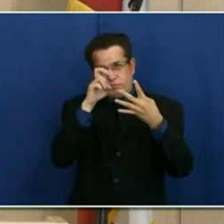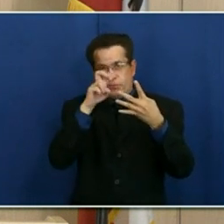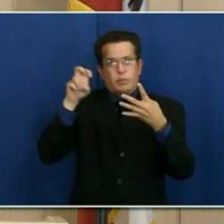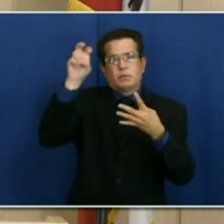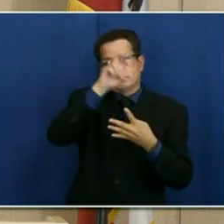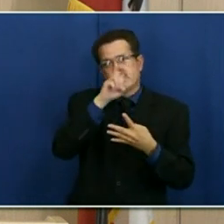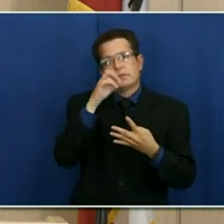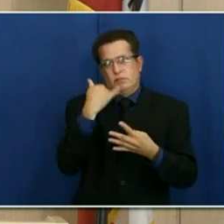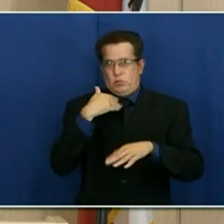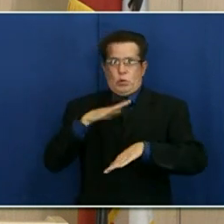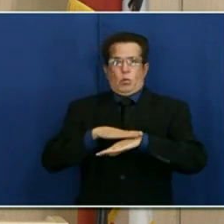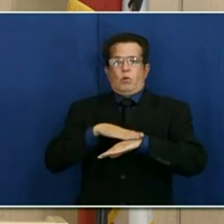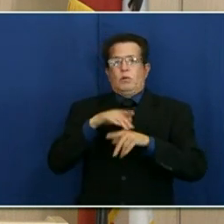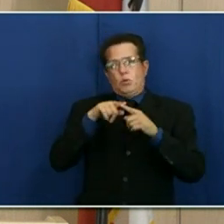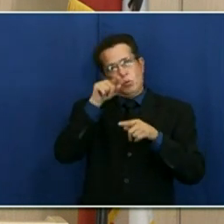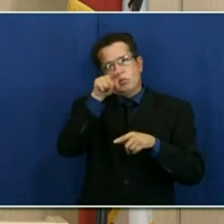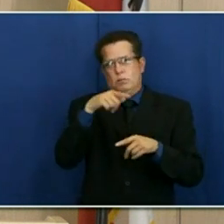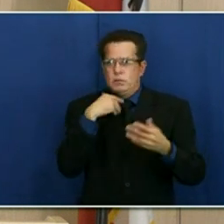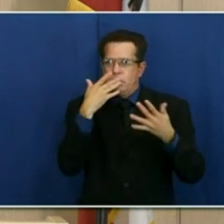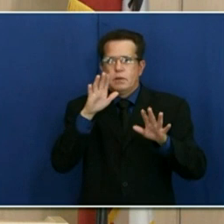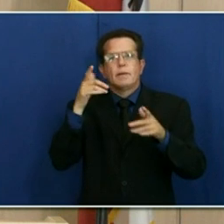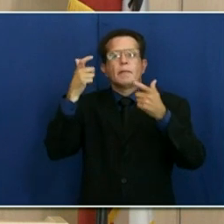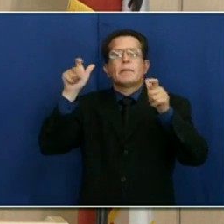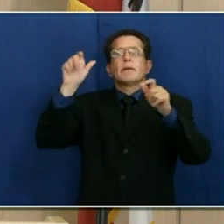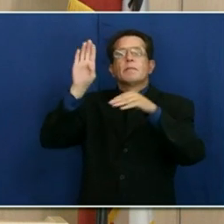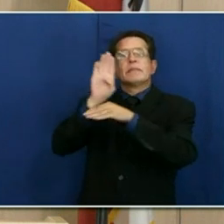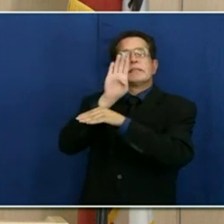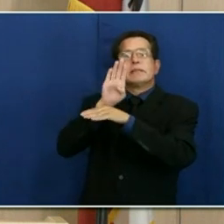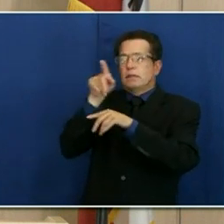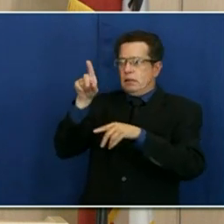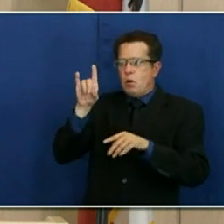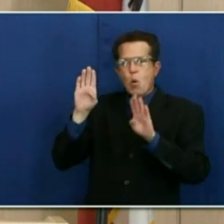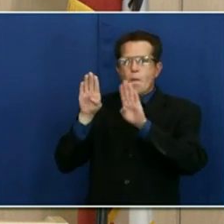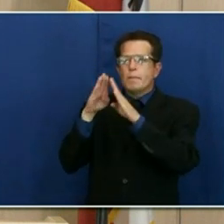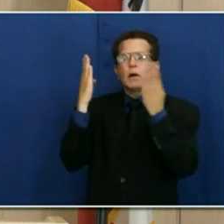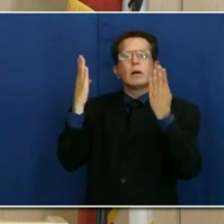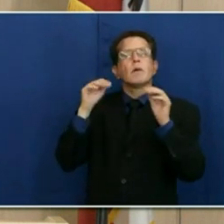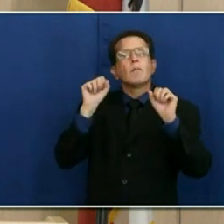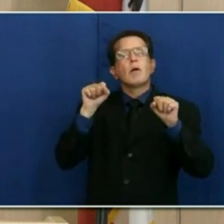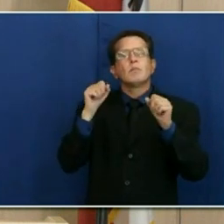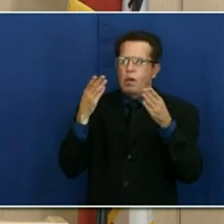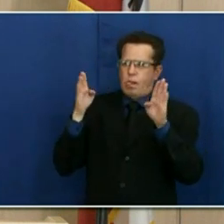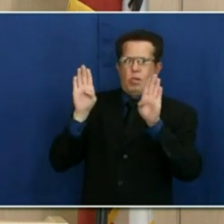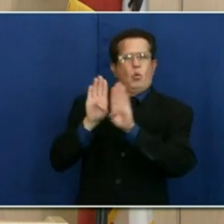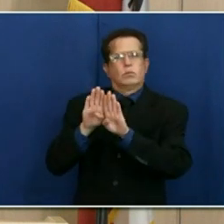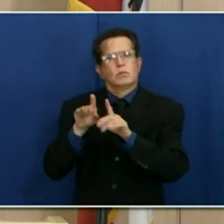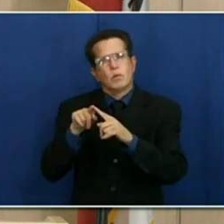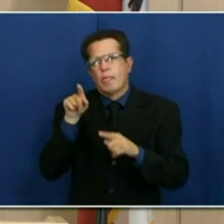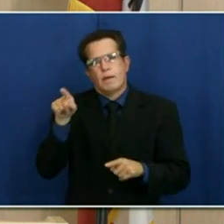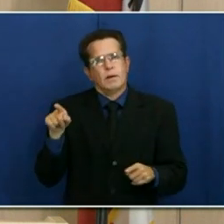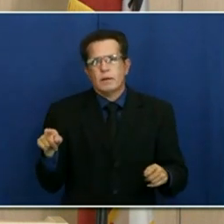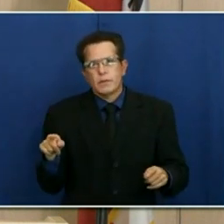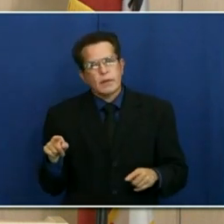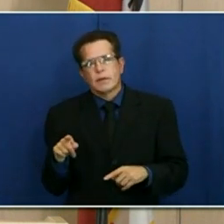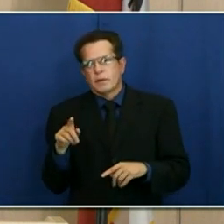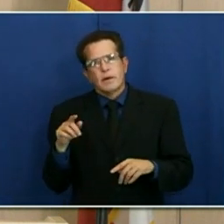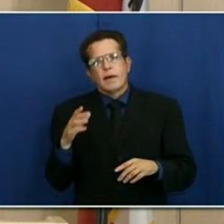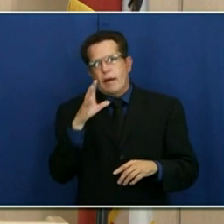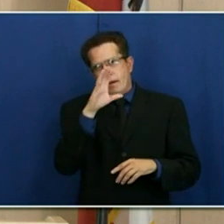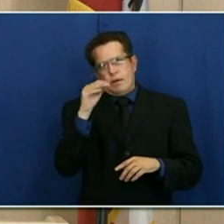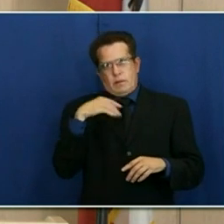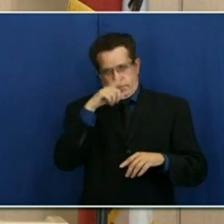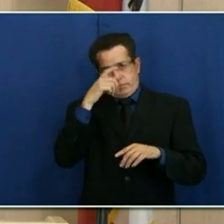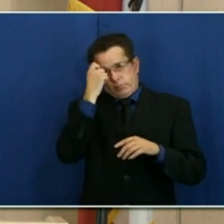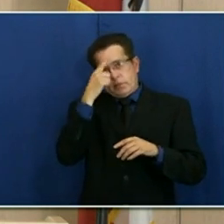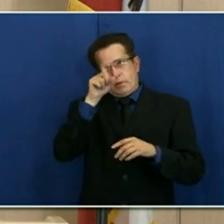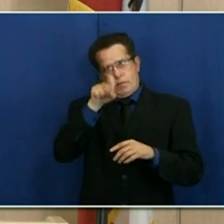see indoor operations of these businesses that have been through a lot face the prospects of another closure. I also want to reiterate that it does take 2